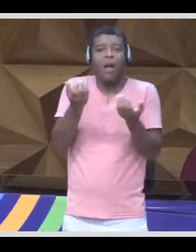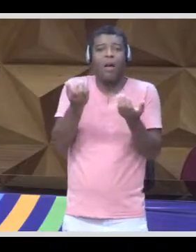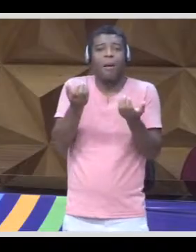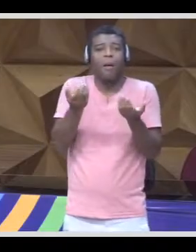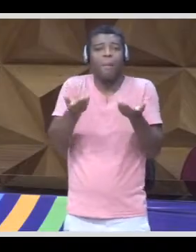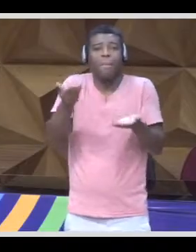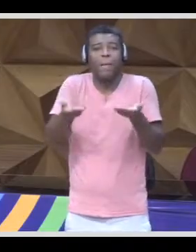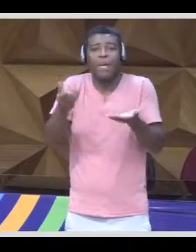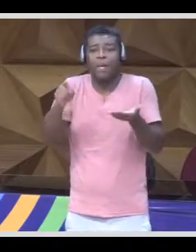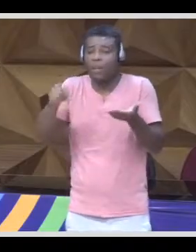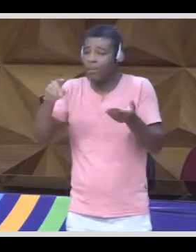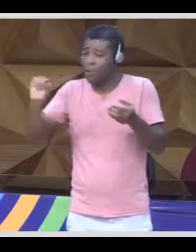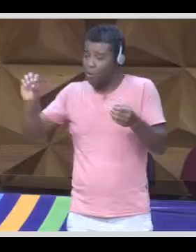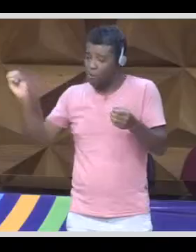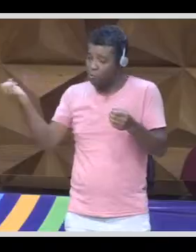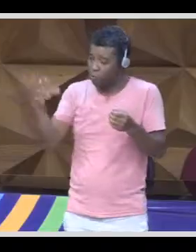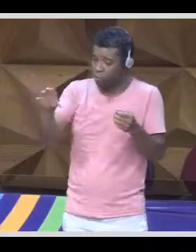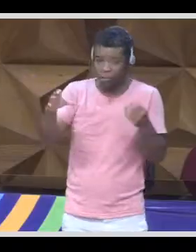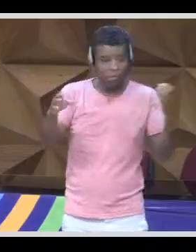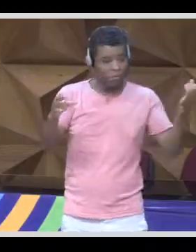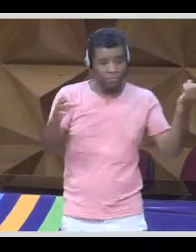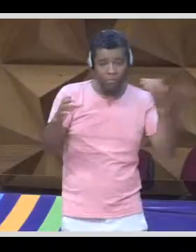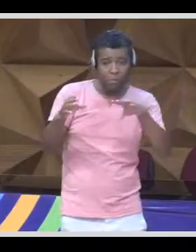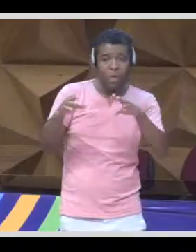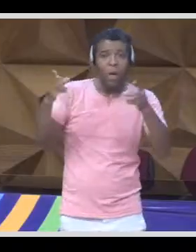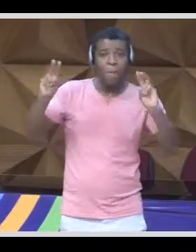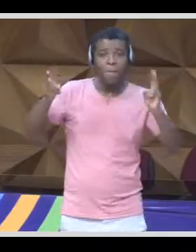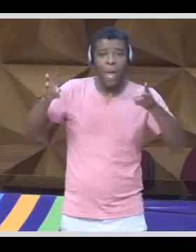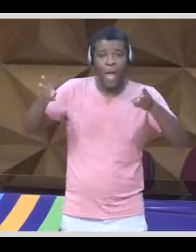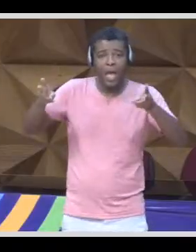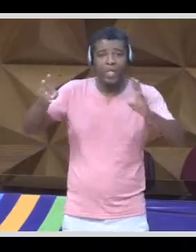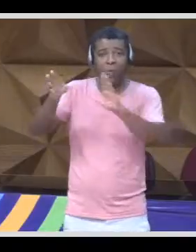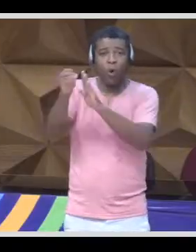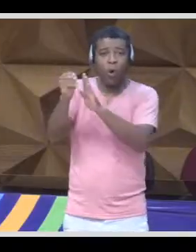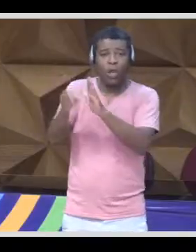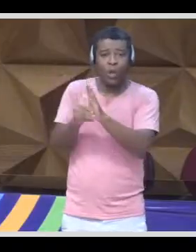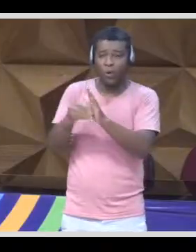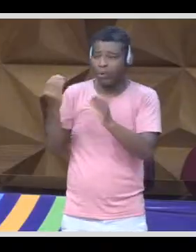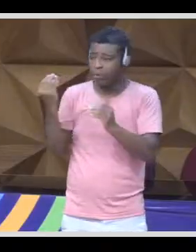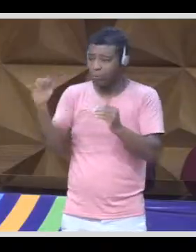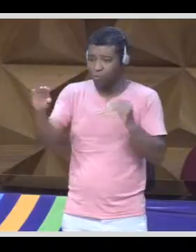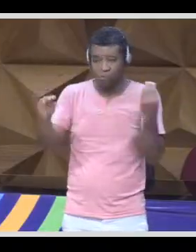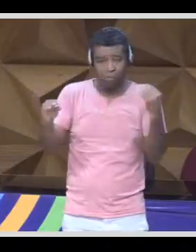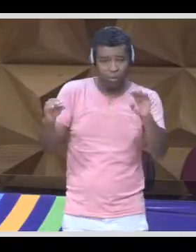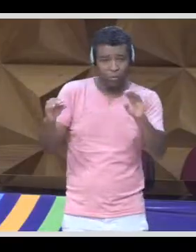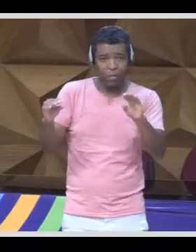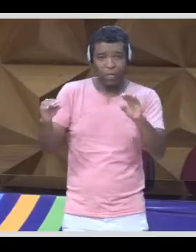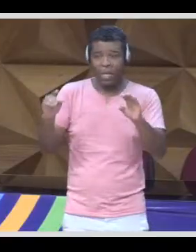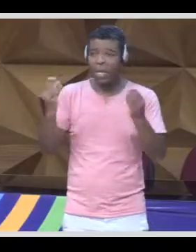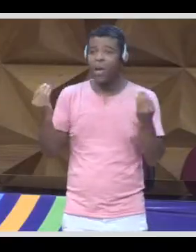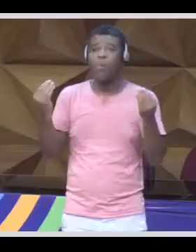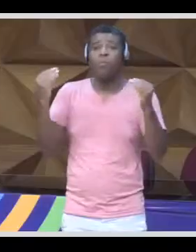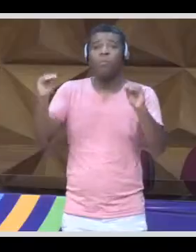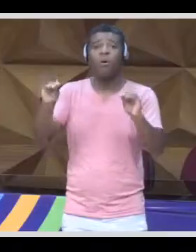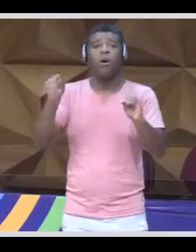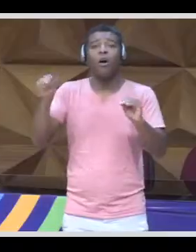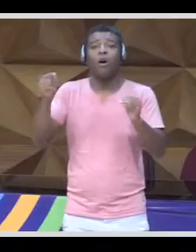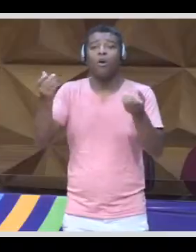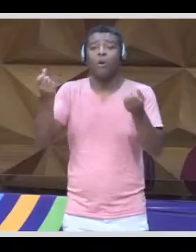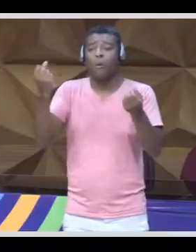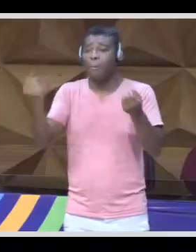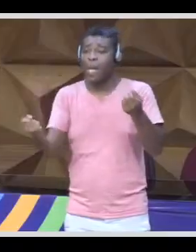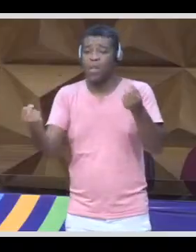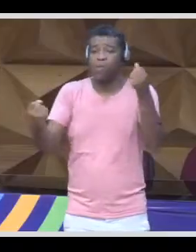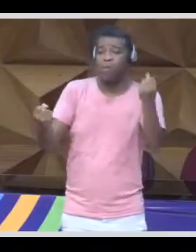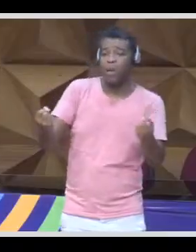The decision on whether this edge has probably reflect coordination is based on a reference model that